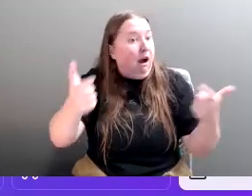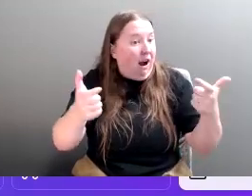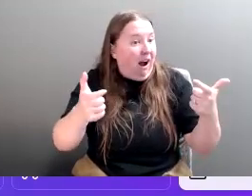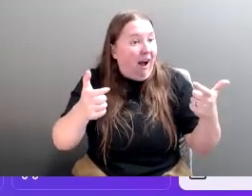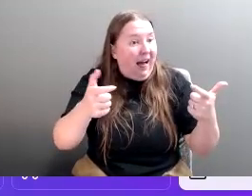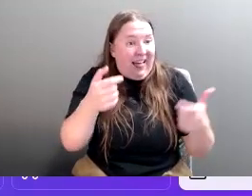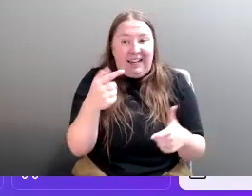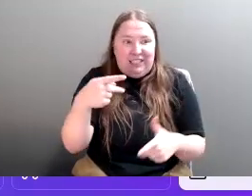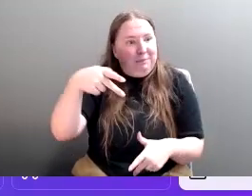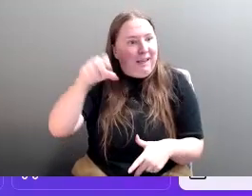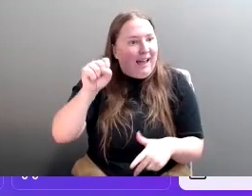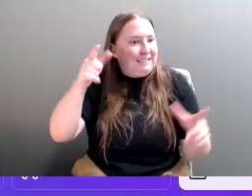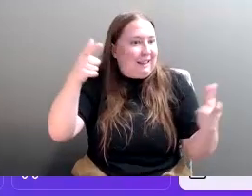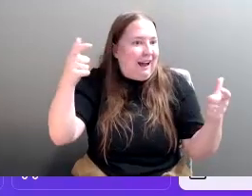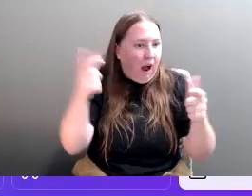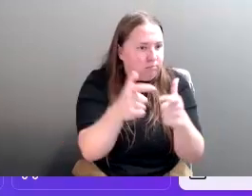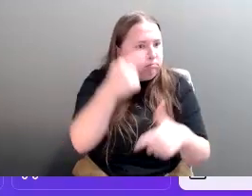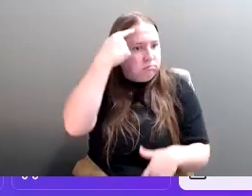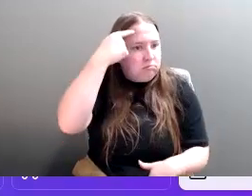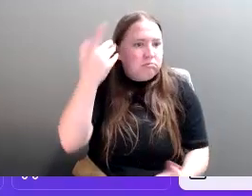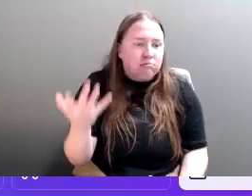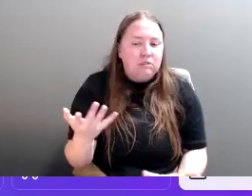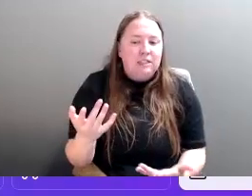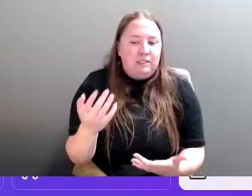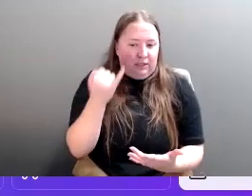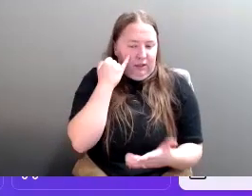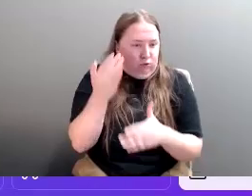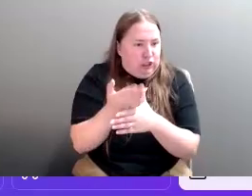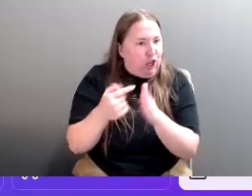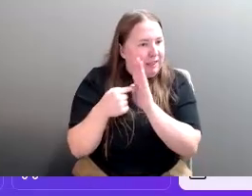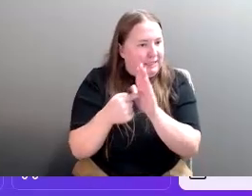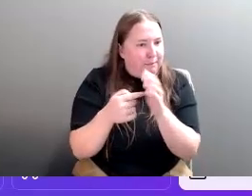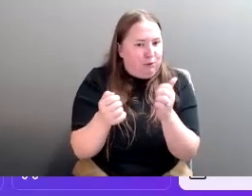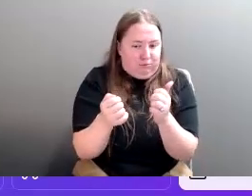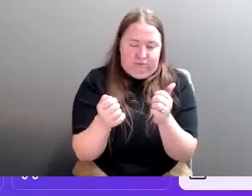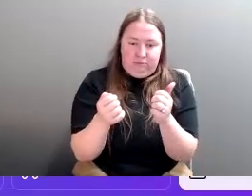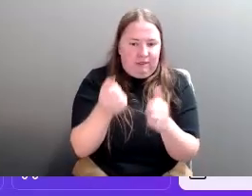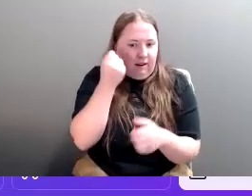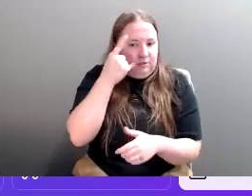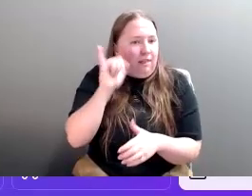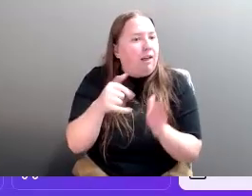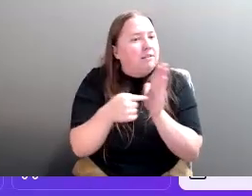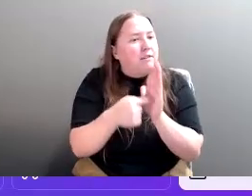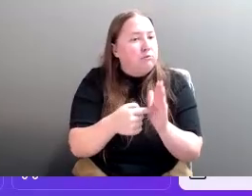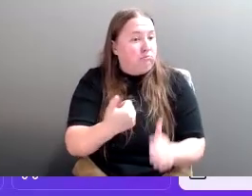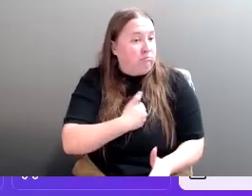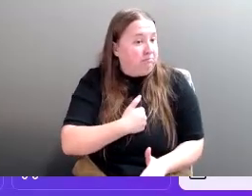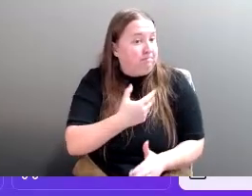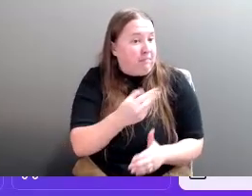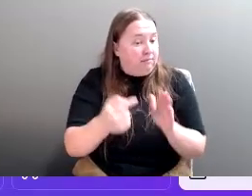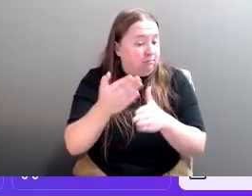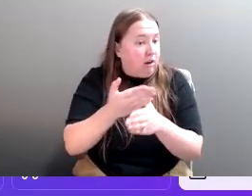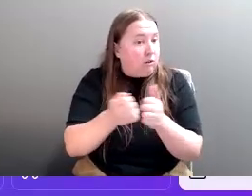so, if we extrapolate that example out to ourselves and to our students, and this was